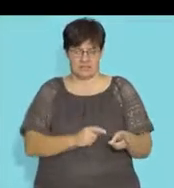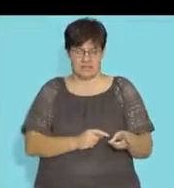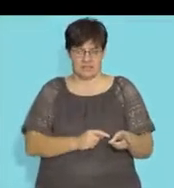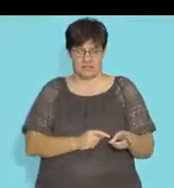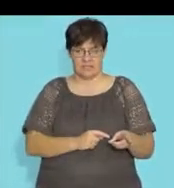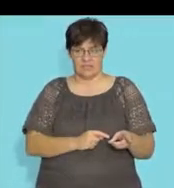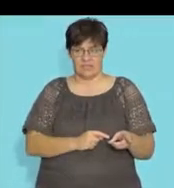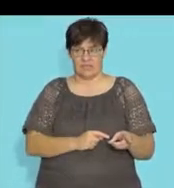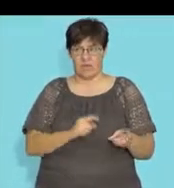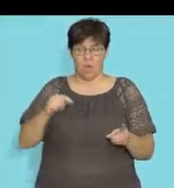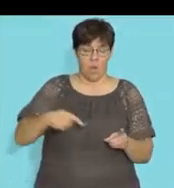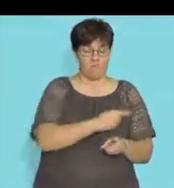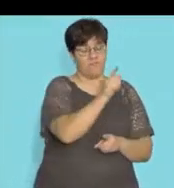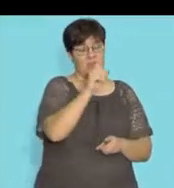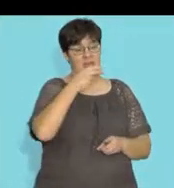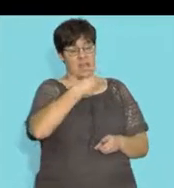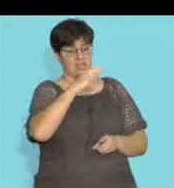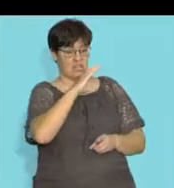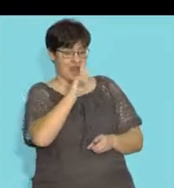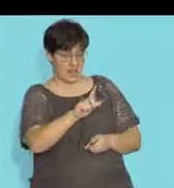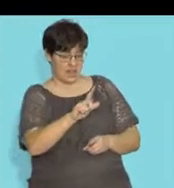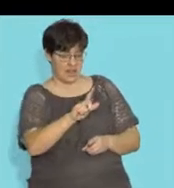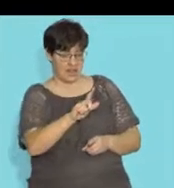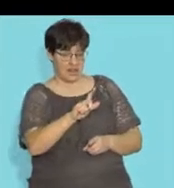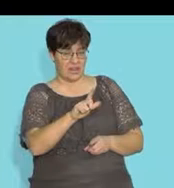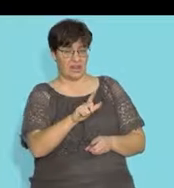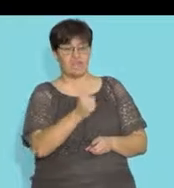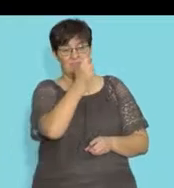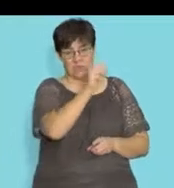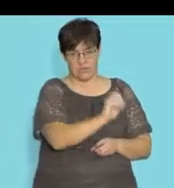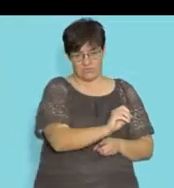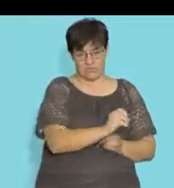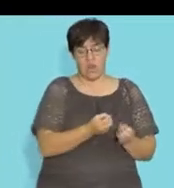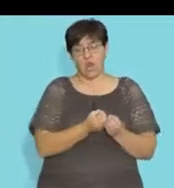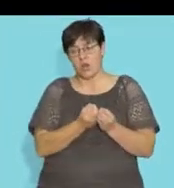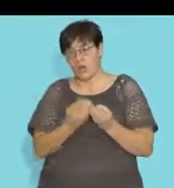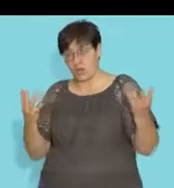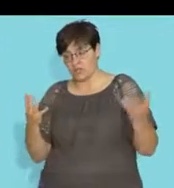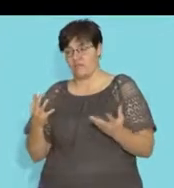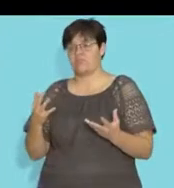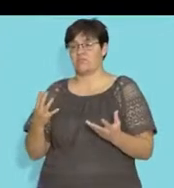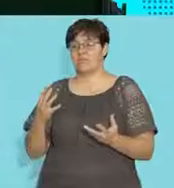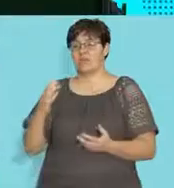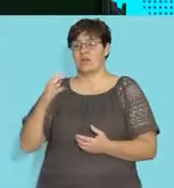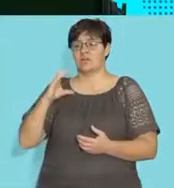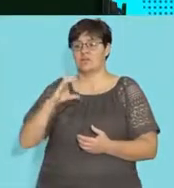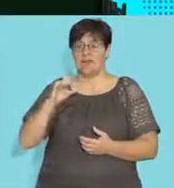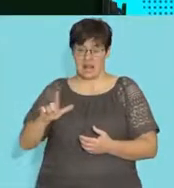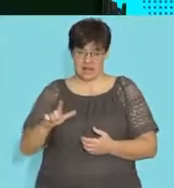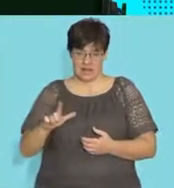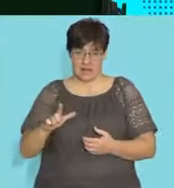the hydrochloric acid that we will have, and we will have a lot of chloride ions